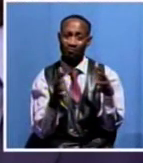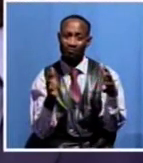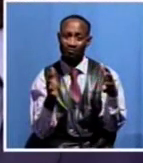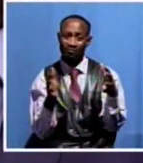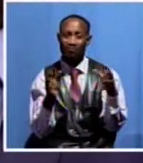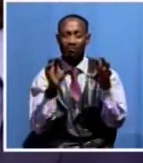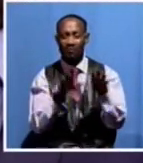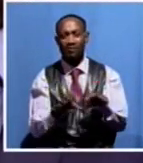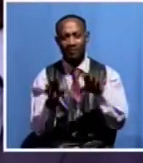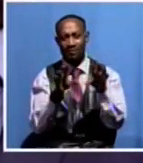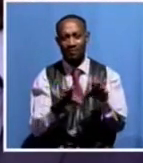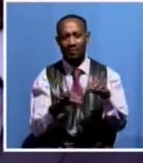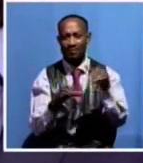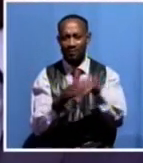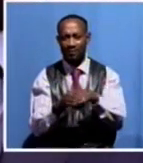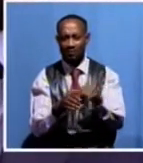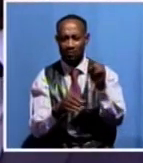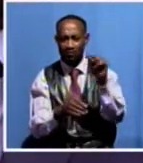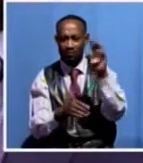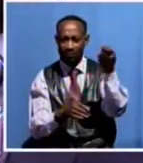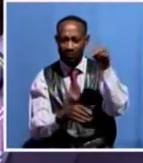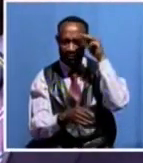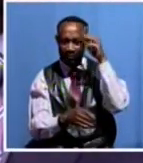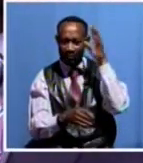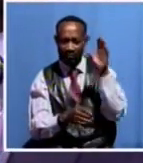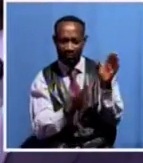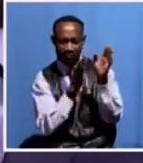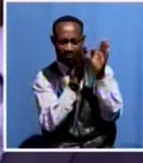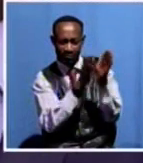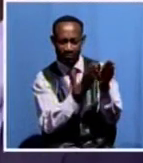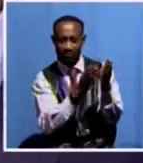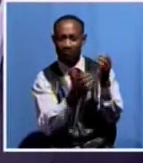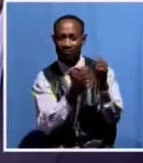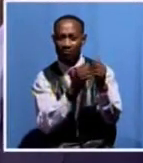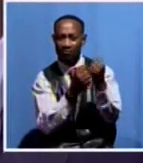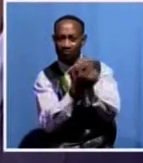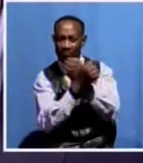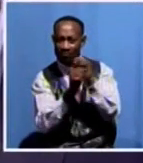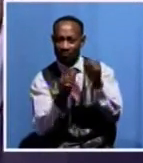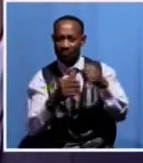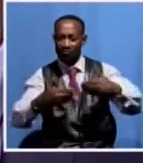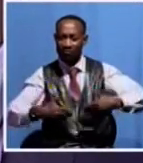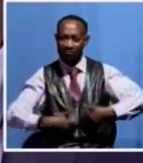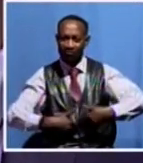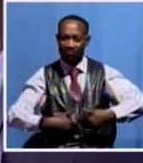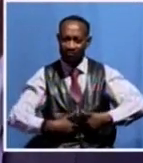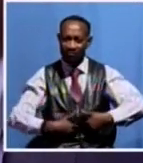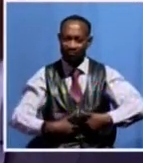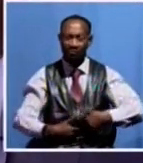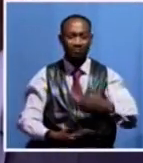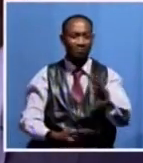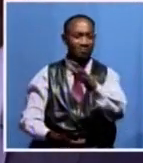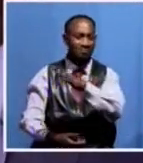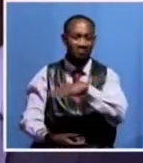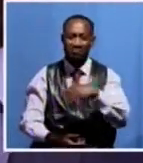activities within one ministry to cover cross-cutting issues like youth. You'll find that youth is the same. You won't see any number